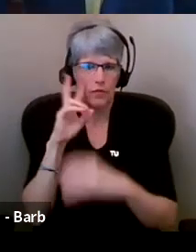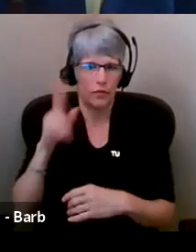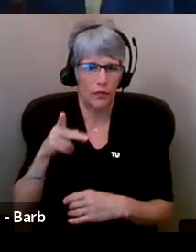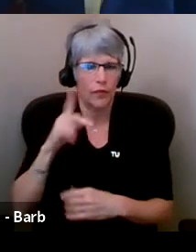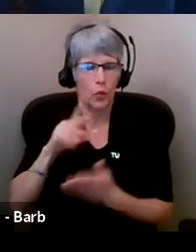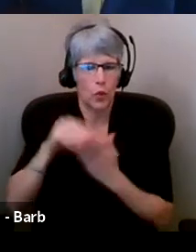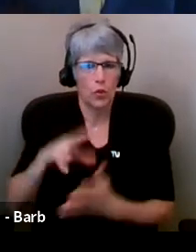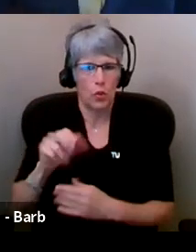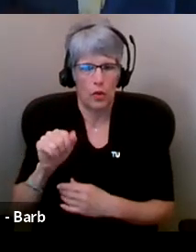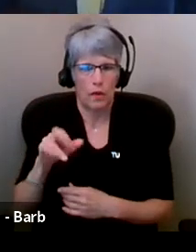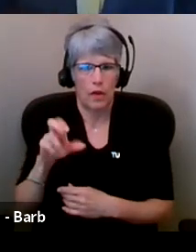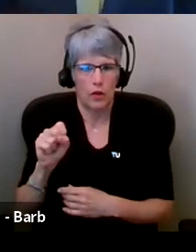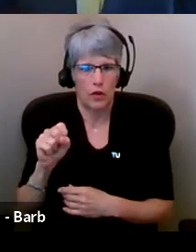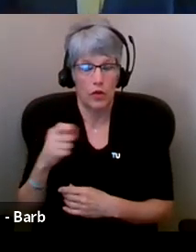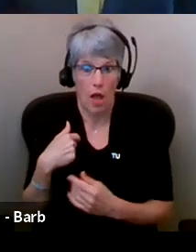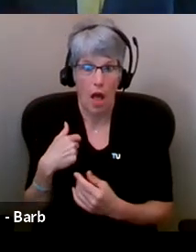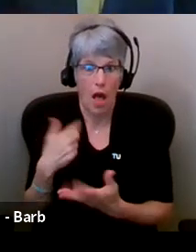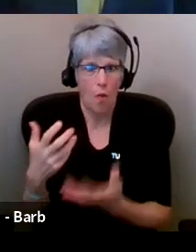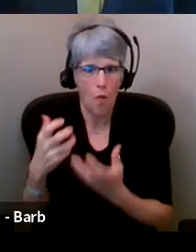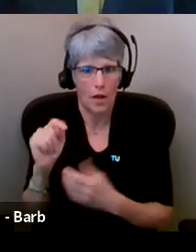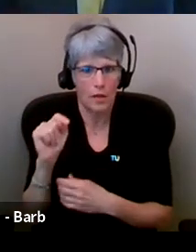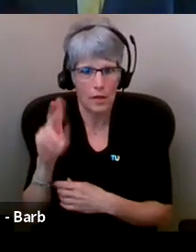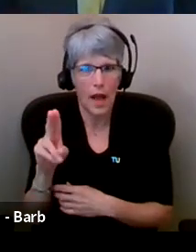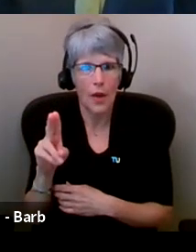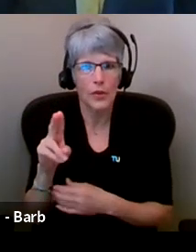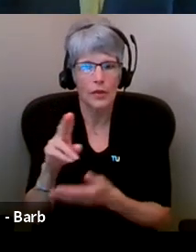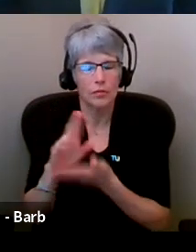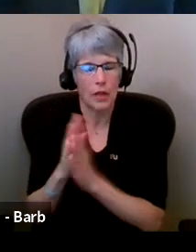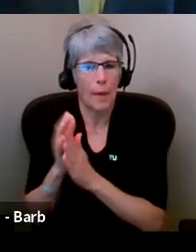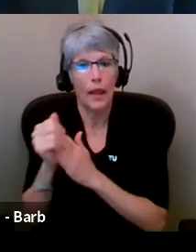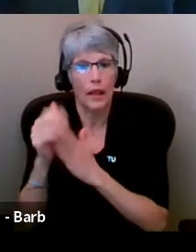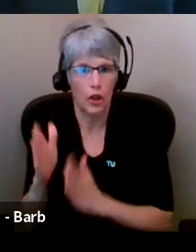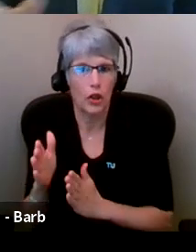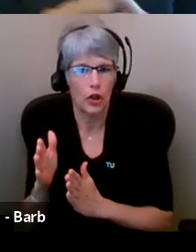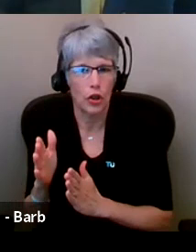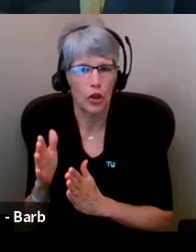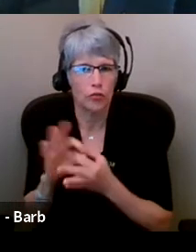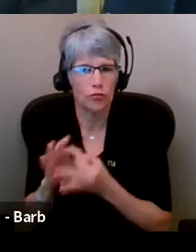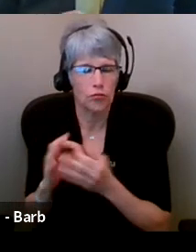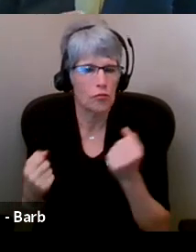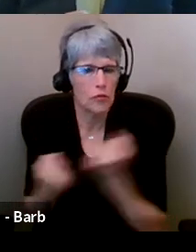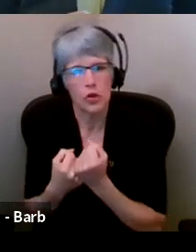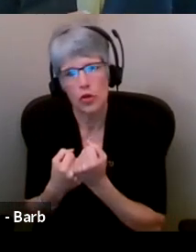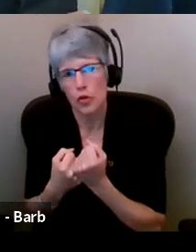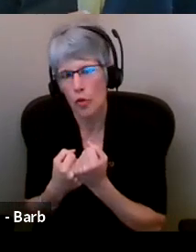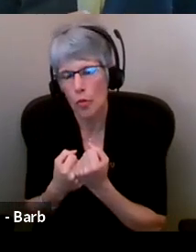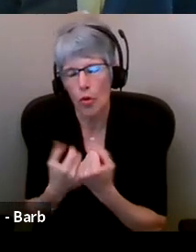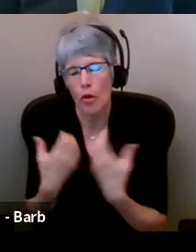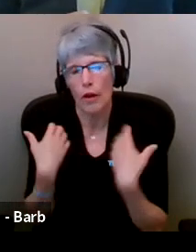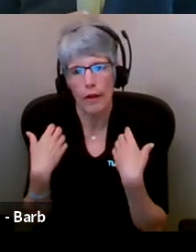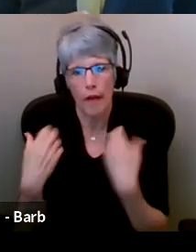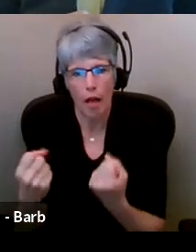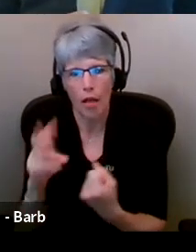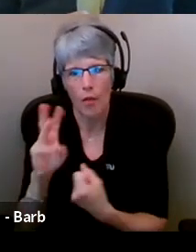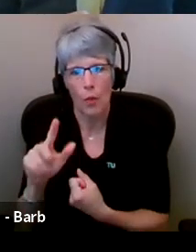Affairs. I want Towson University to be a real leader when it comes to supporting the holistic health and wellness